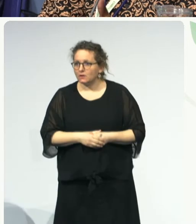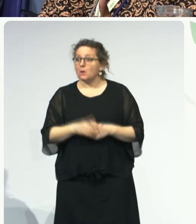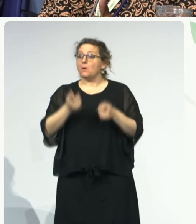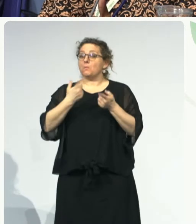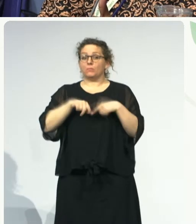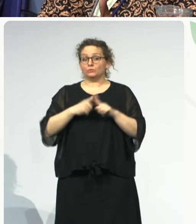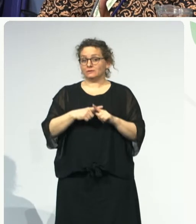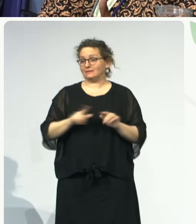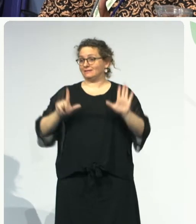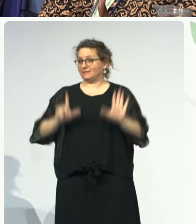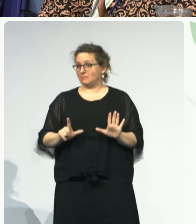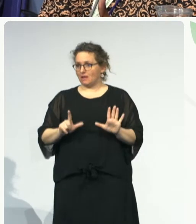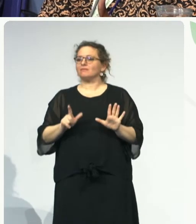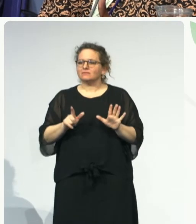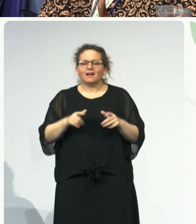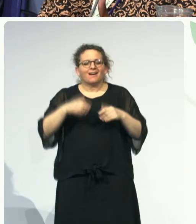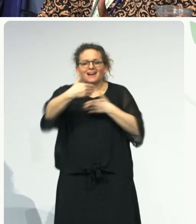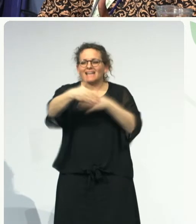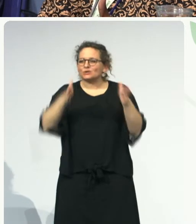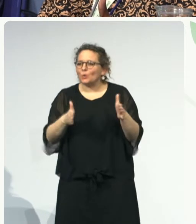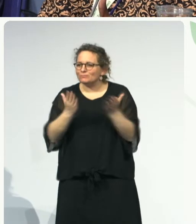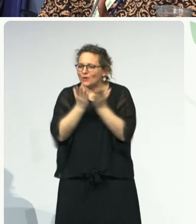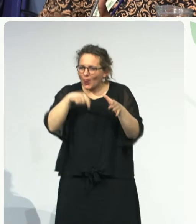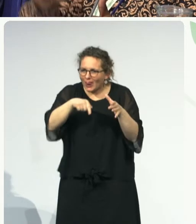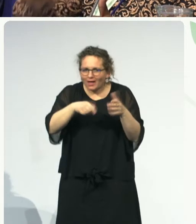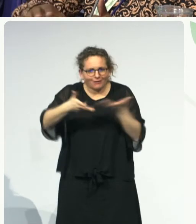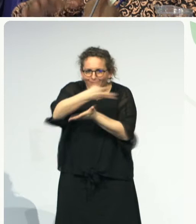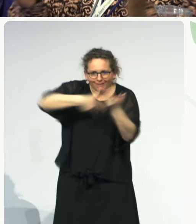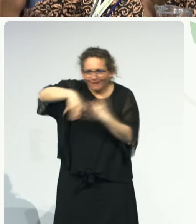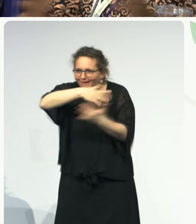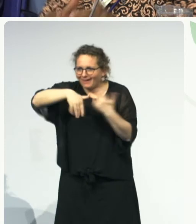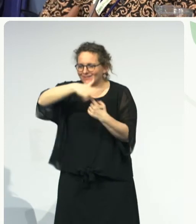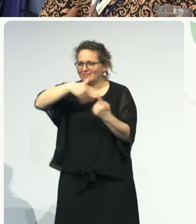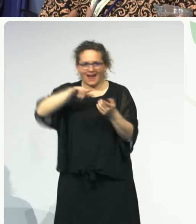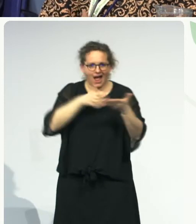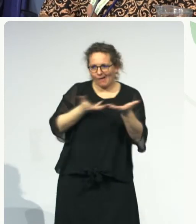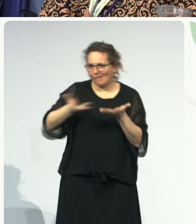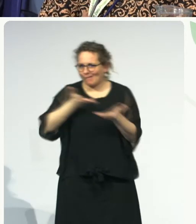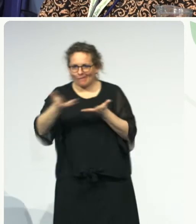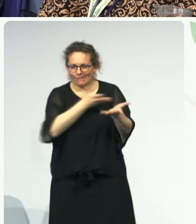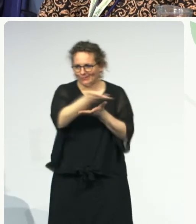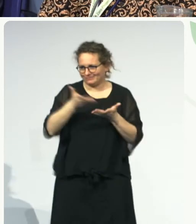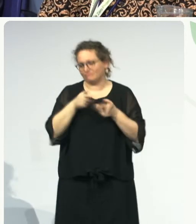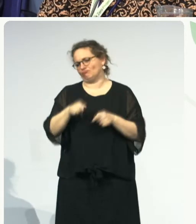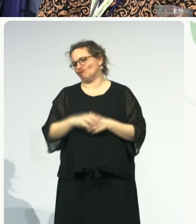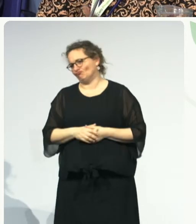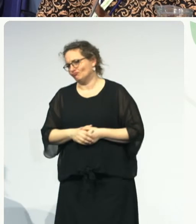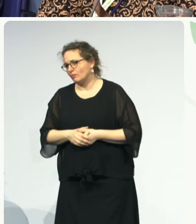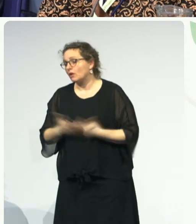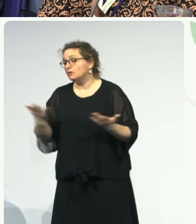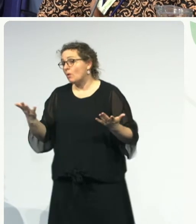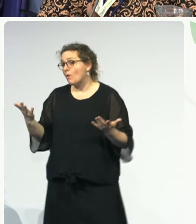Now, this project began in 2006, and as I said, we selected 8 pilot